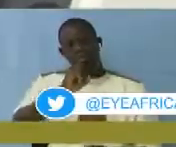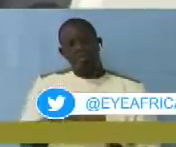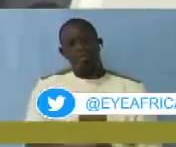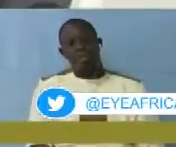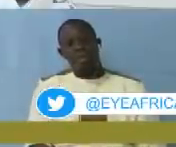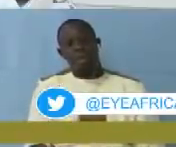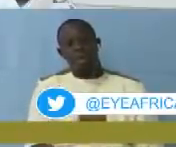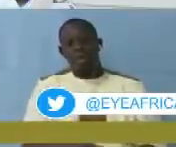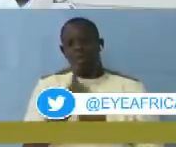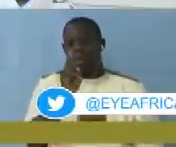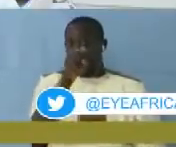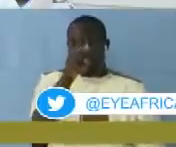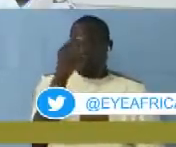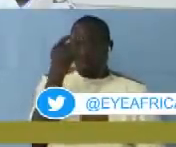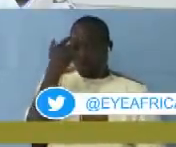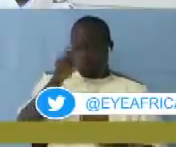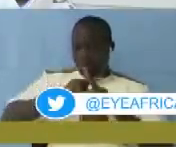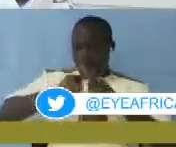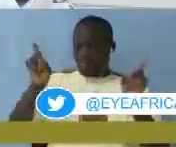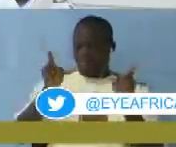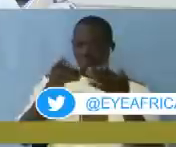But you think differently?